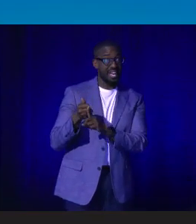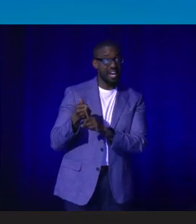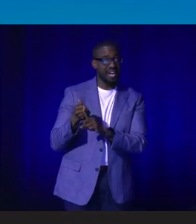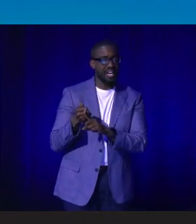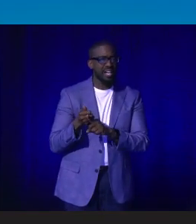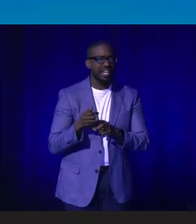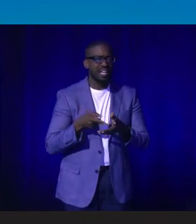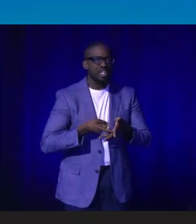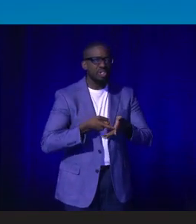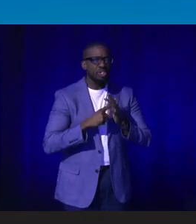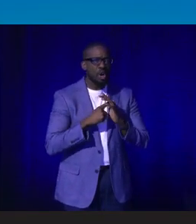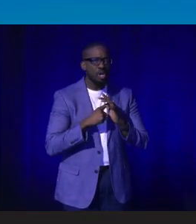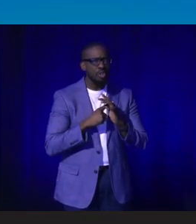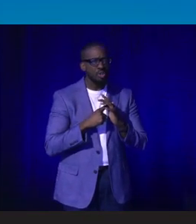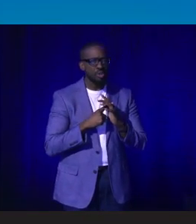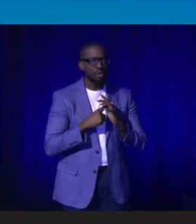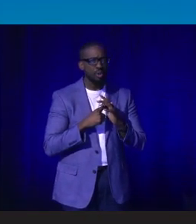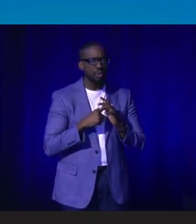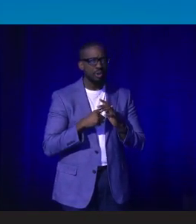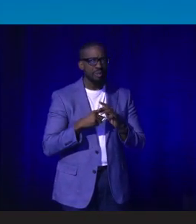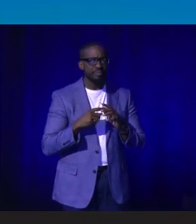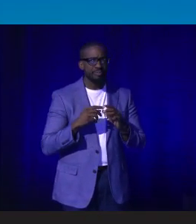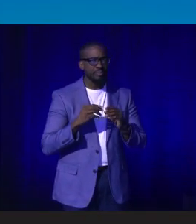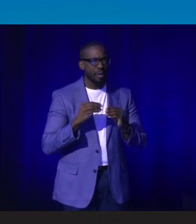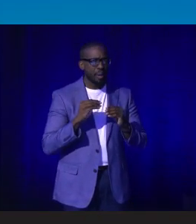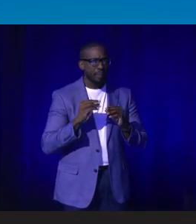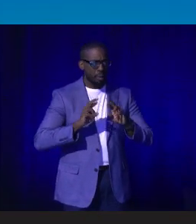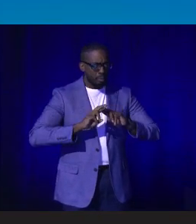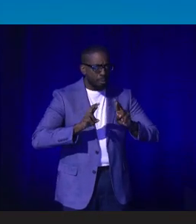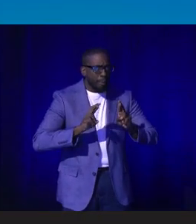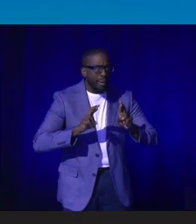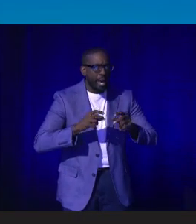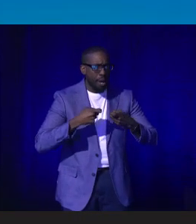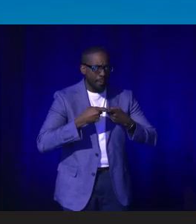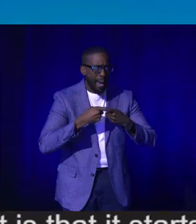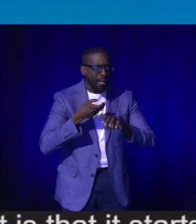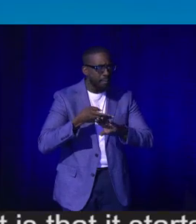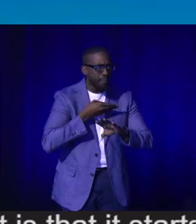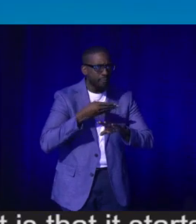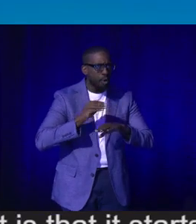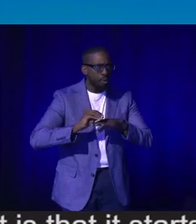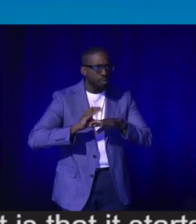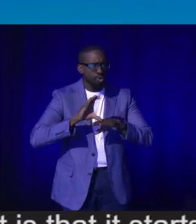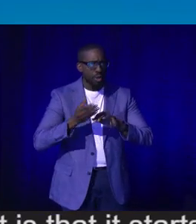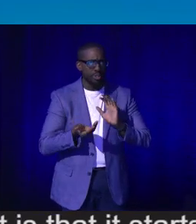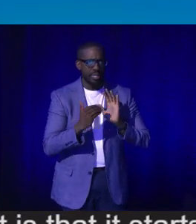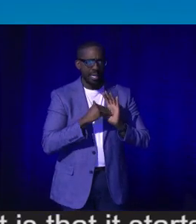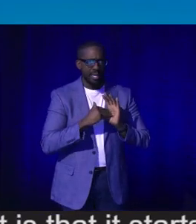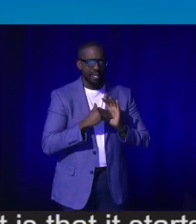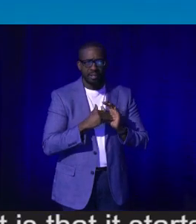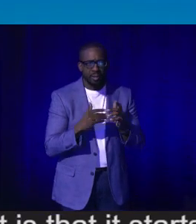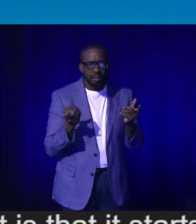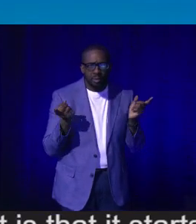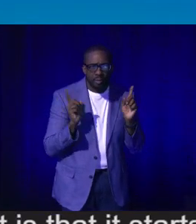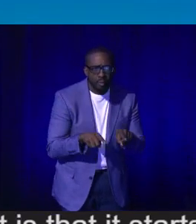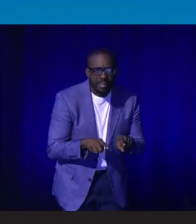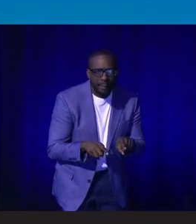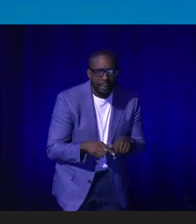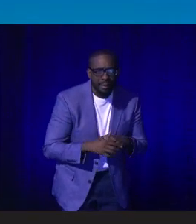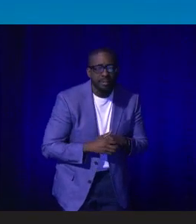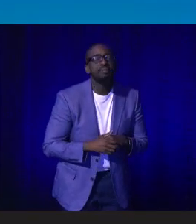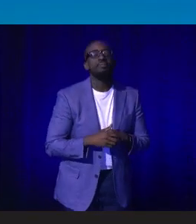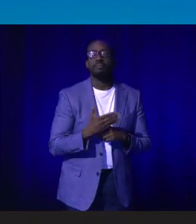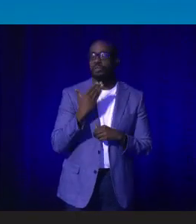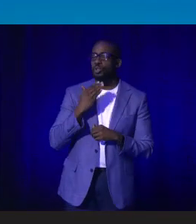its battery just before we recharge. What's going on? Is it only thermal, or are there other things going on? Great question. Yeah,